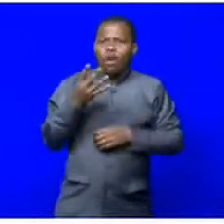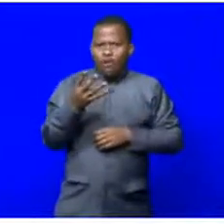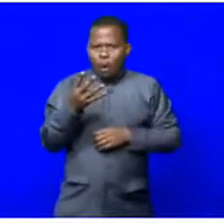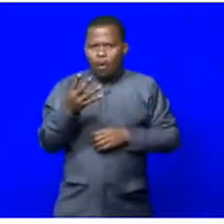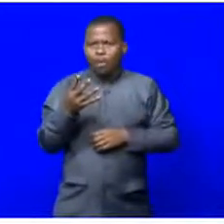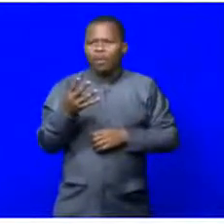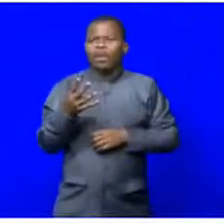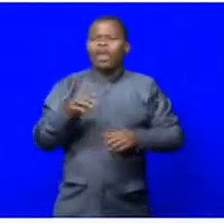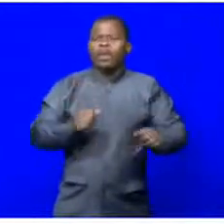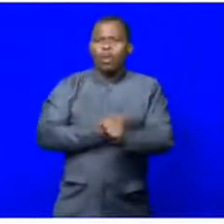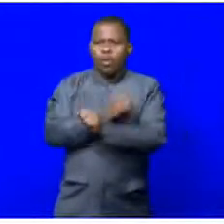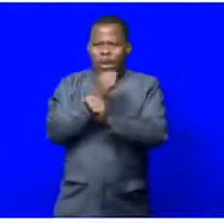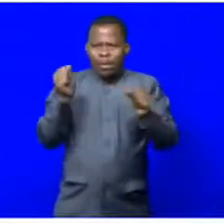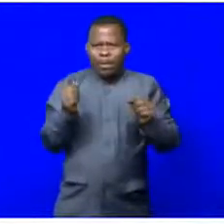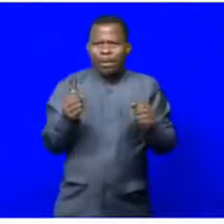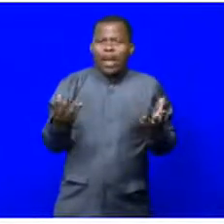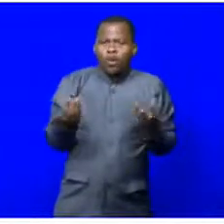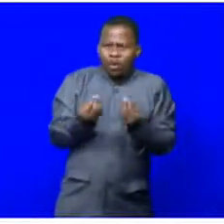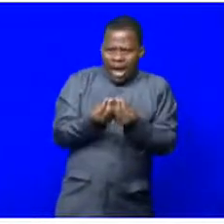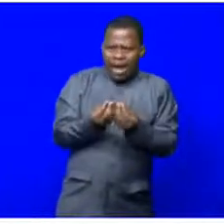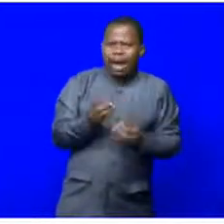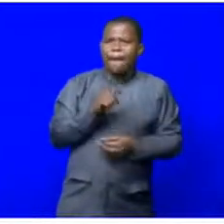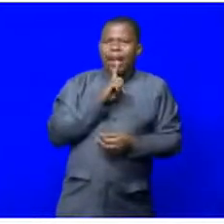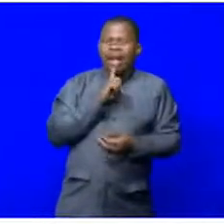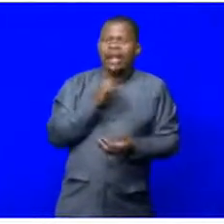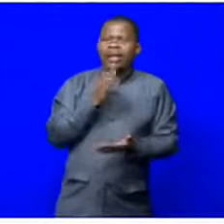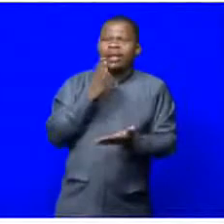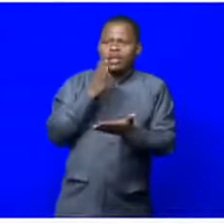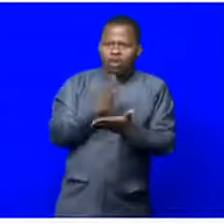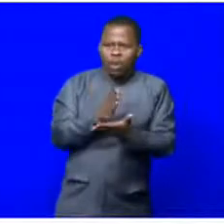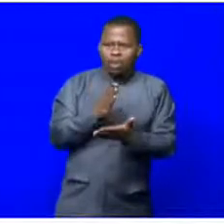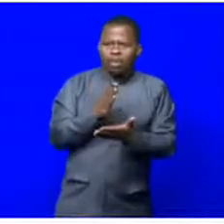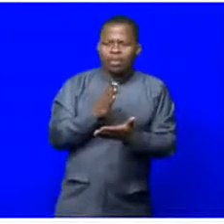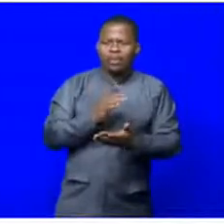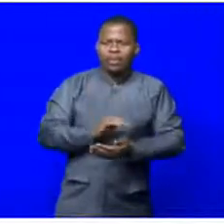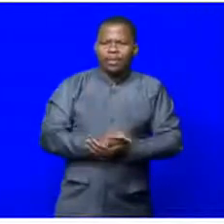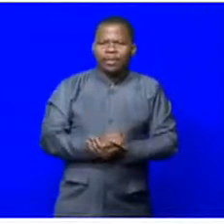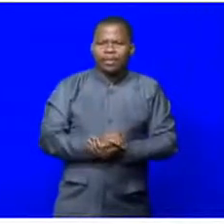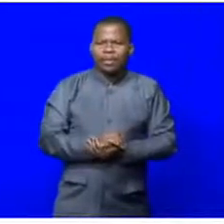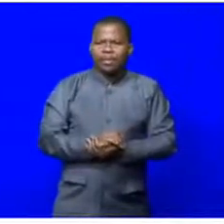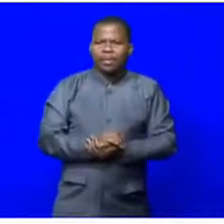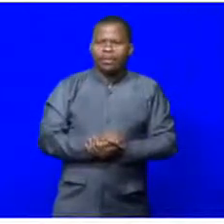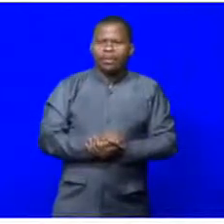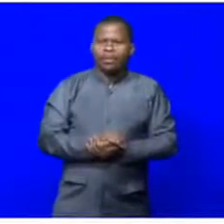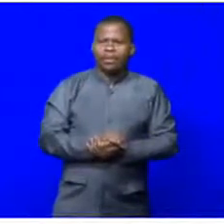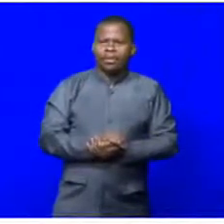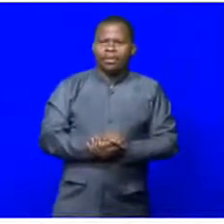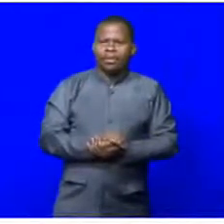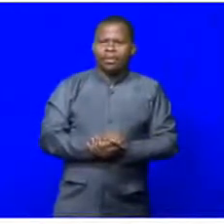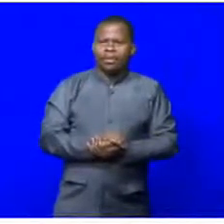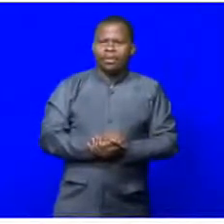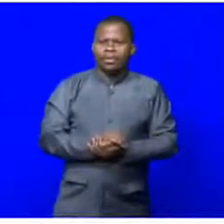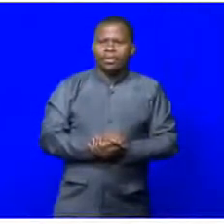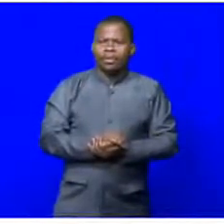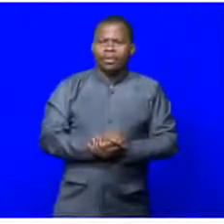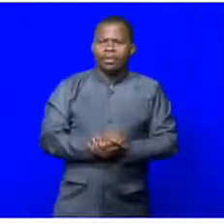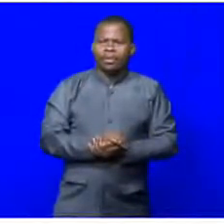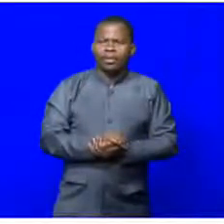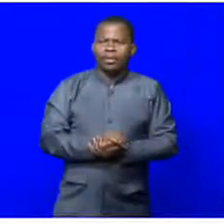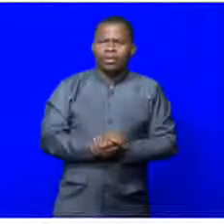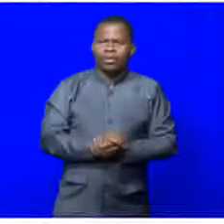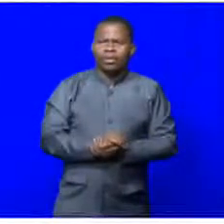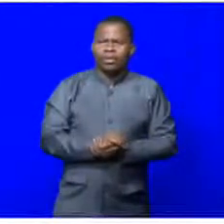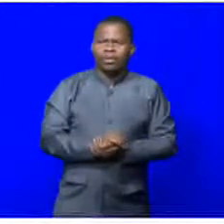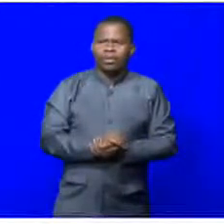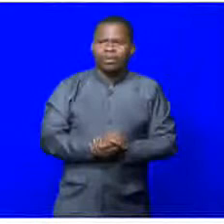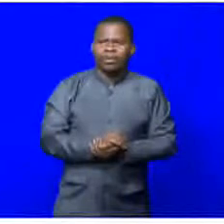the way until we stopped, until we passed this last water point here. I was sitting at the back, a stick went